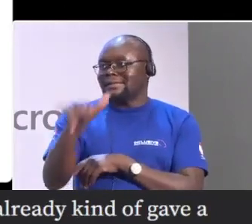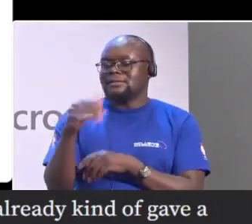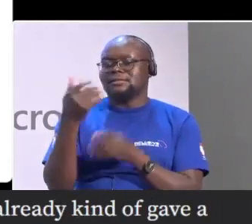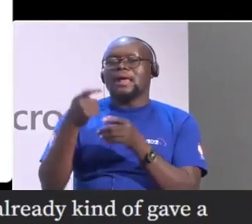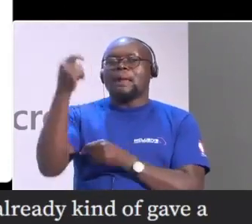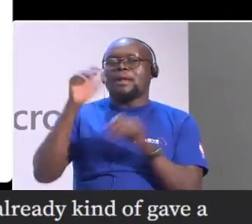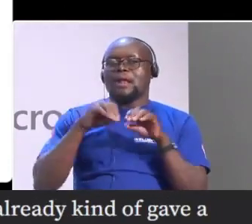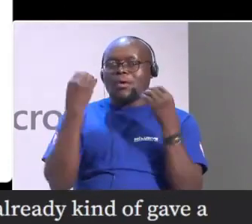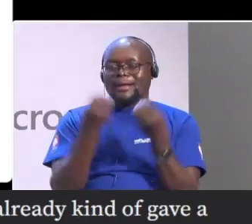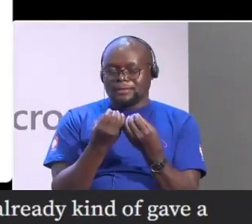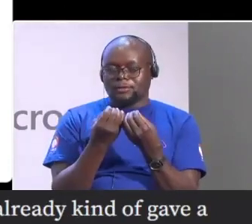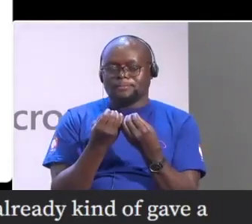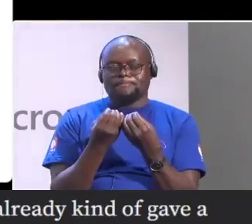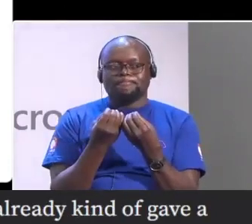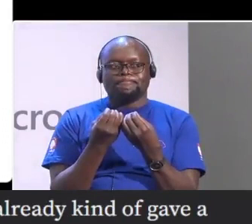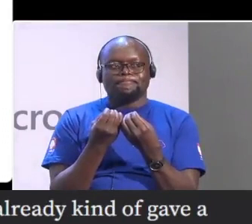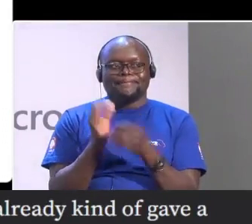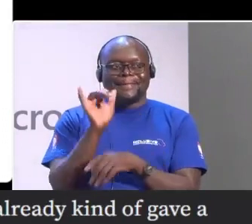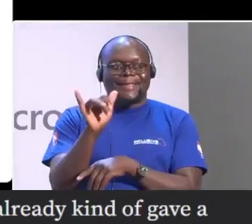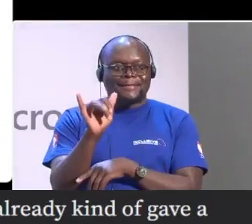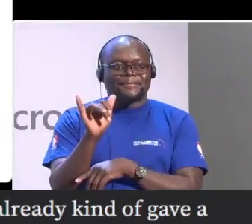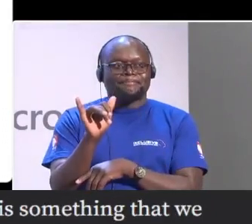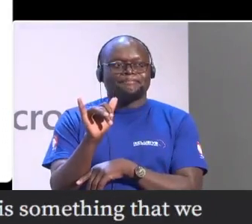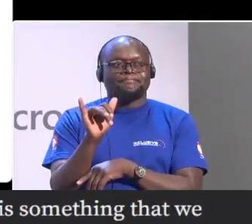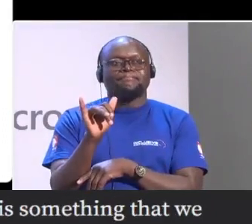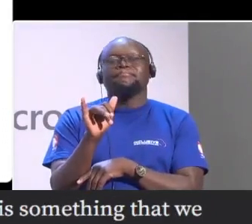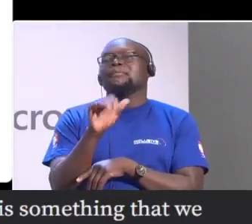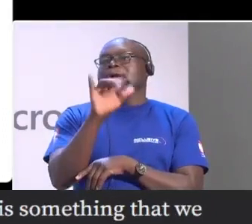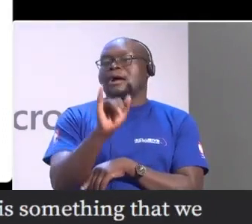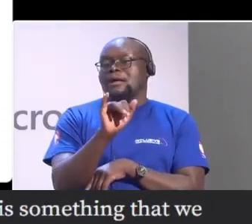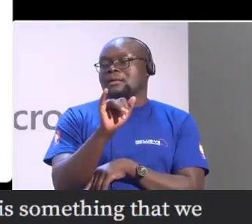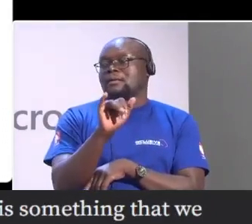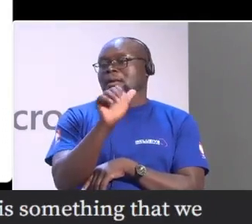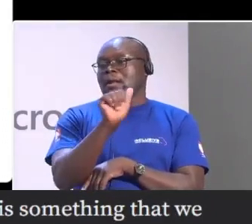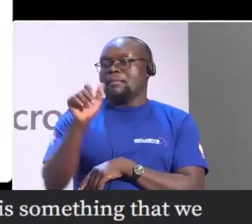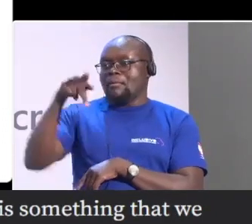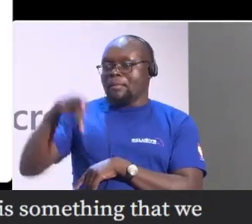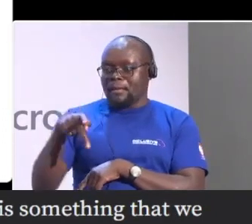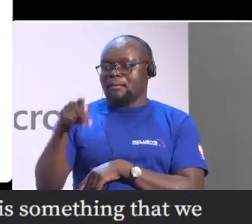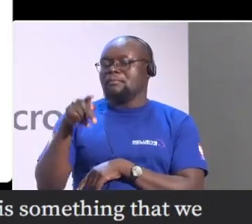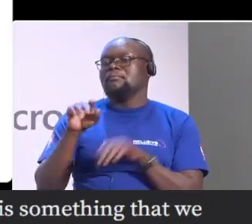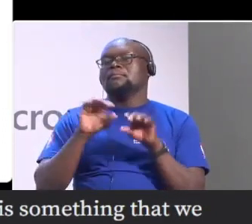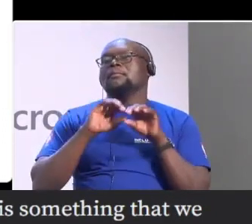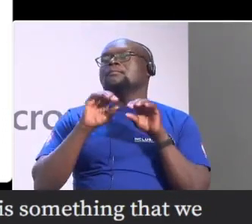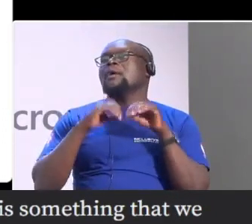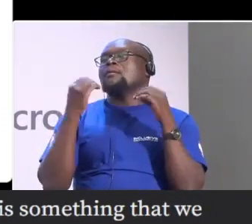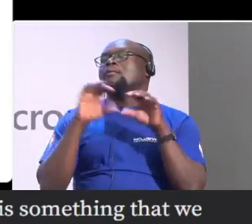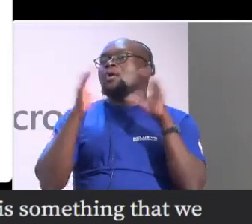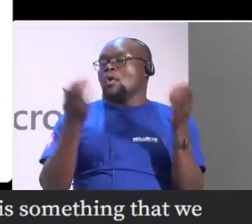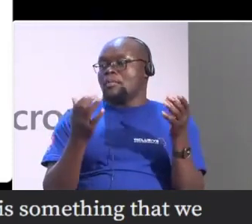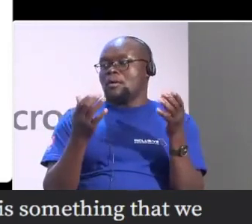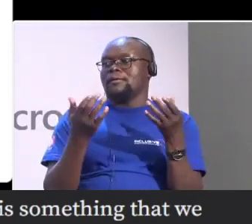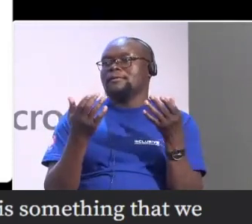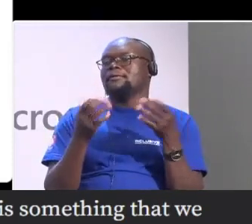umbrella organization that IAAP is underneath, a global initiative for inclusive